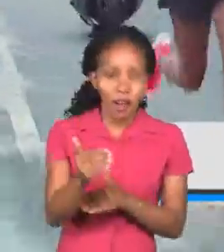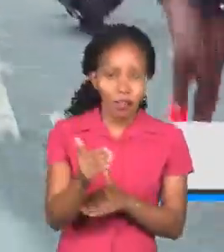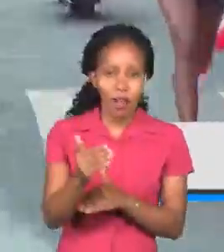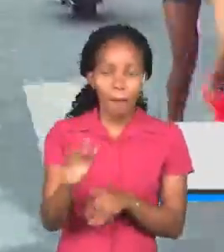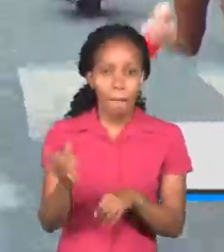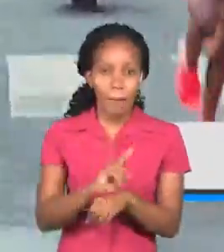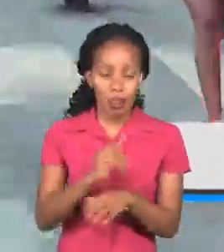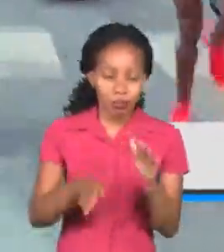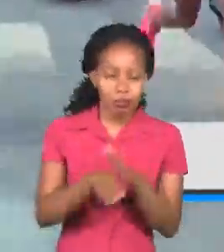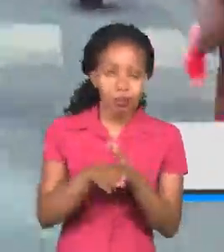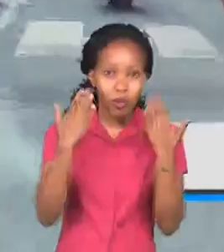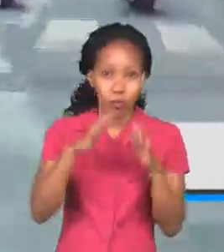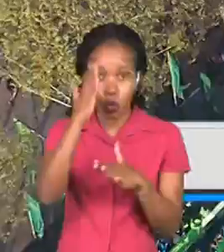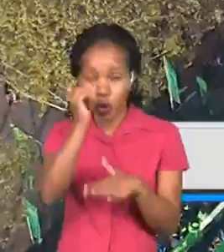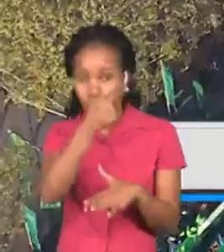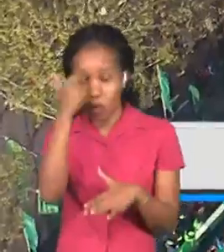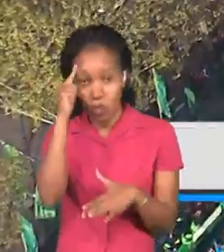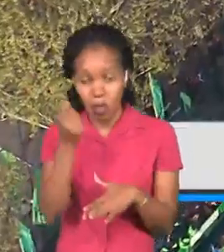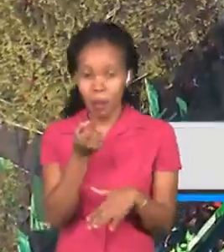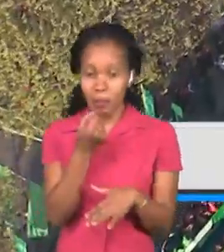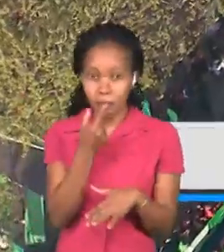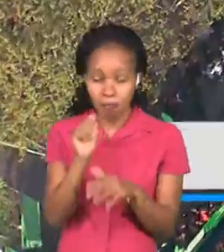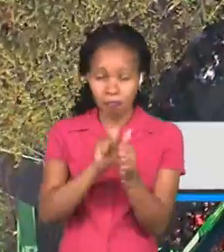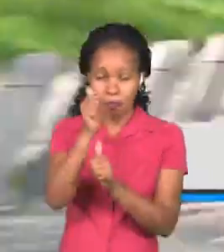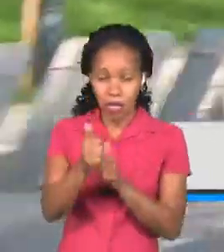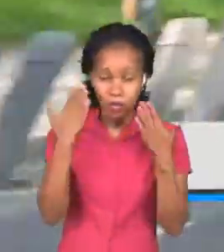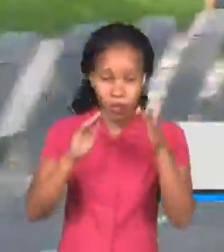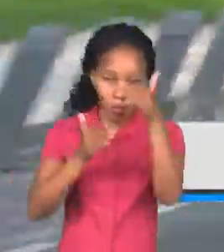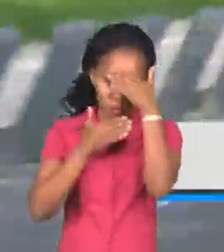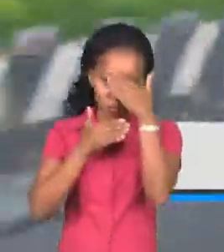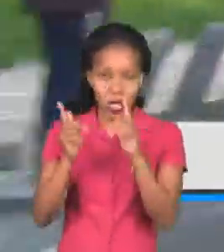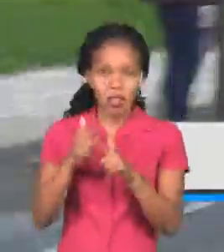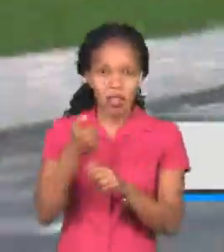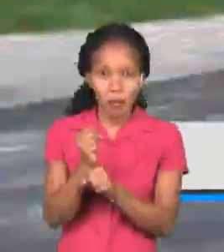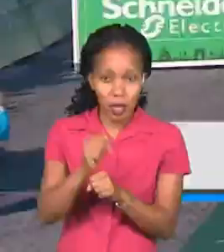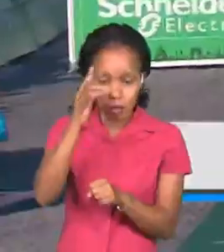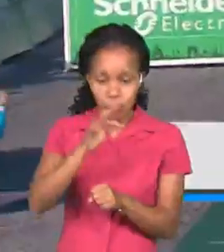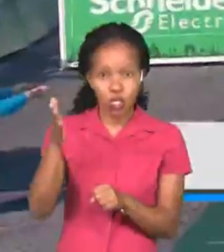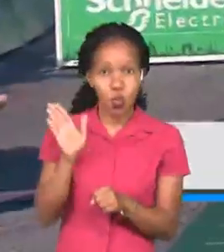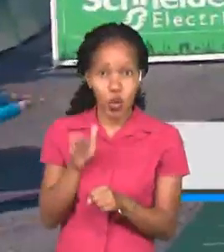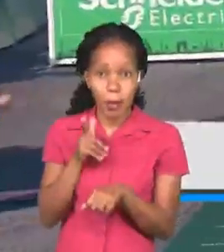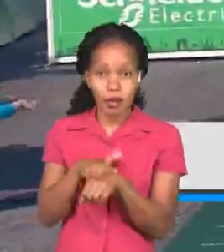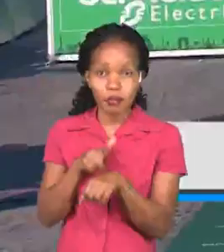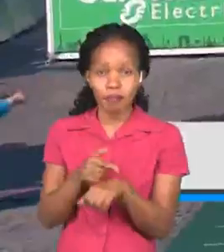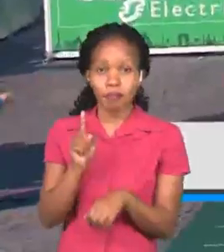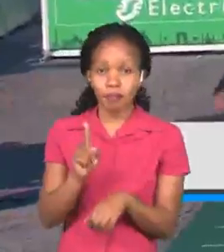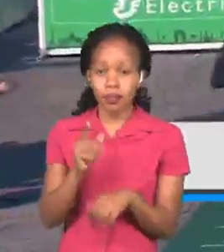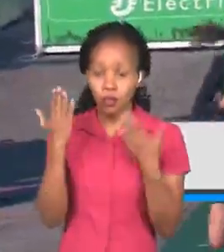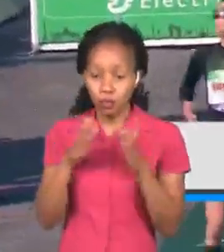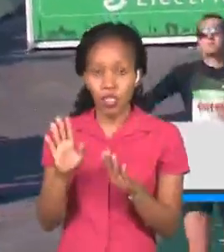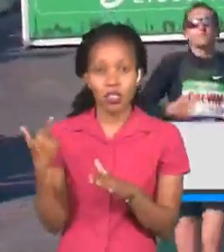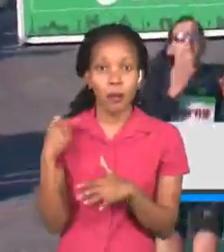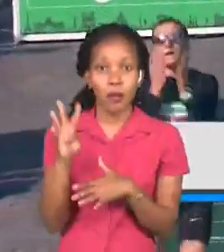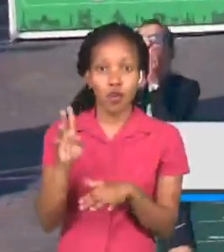of a temporary ban for evading a doping test last month in Morocco smashed the French women's record. Calvin finished fourth in